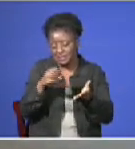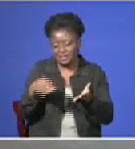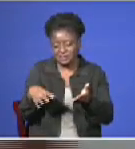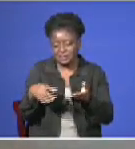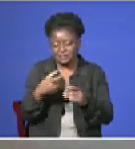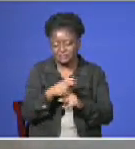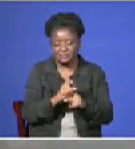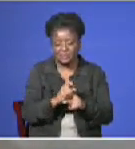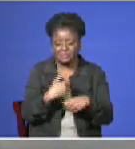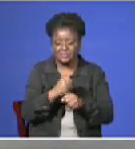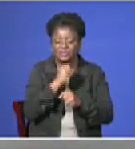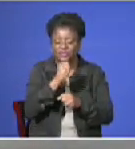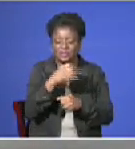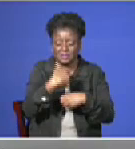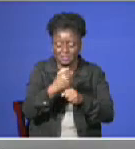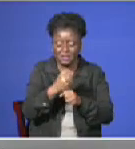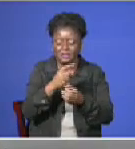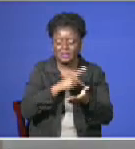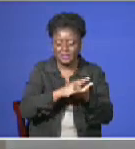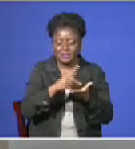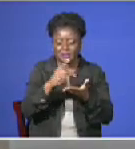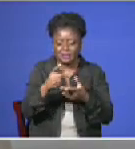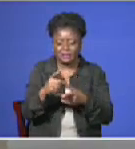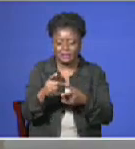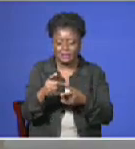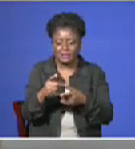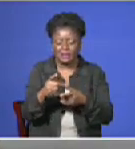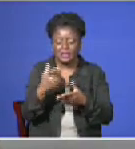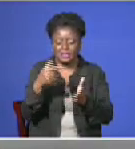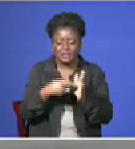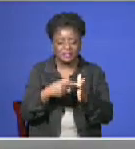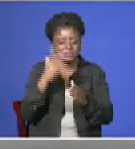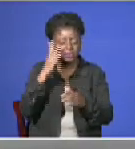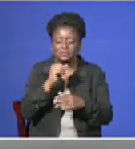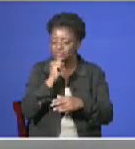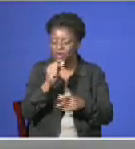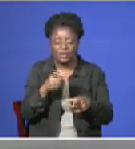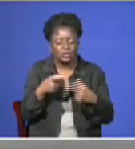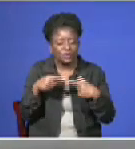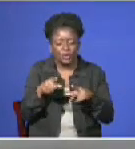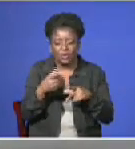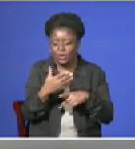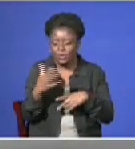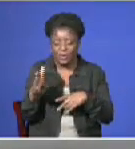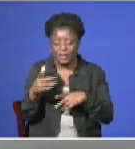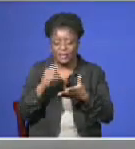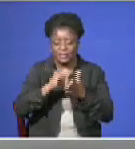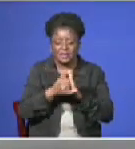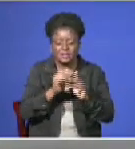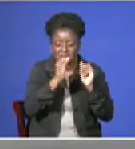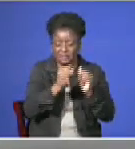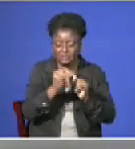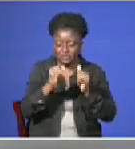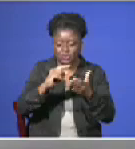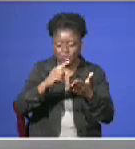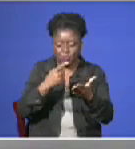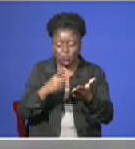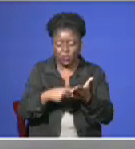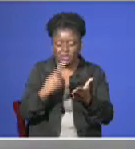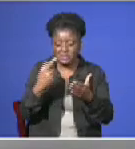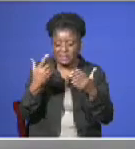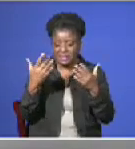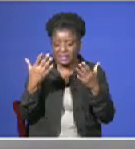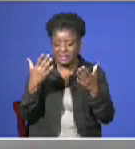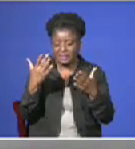because this is something that will not go away. These individuals, once they retire or